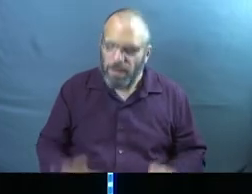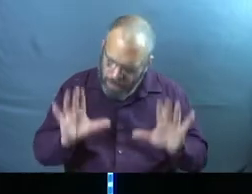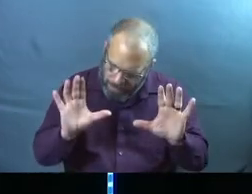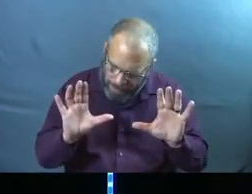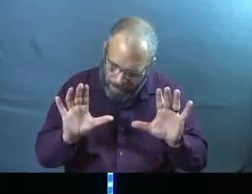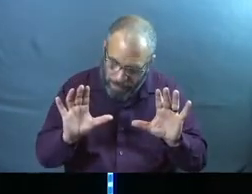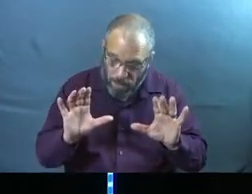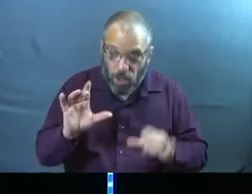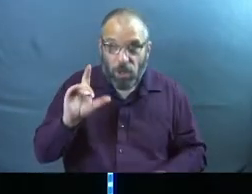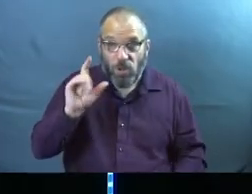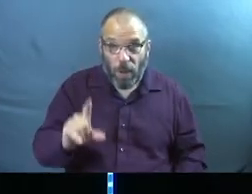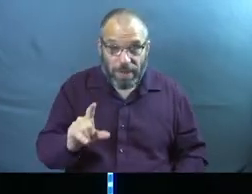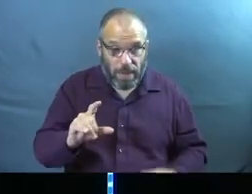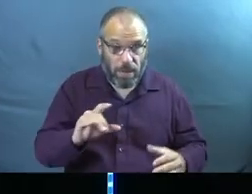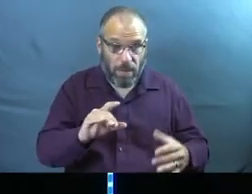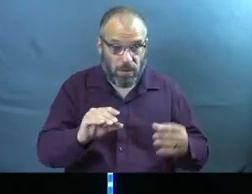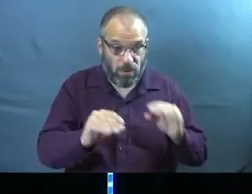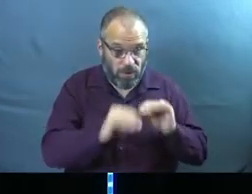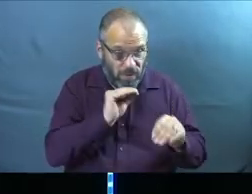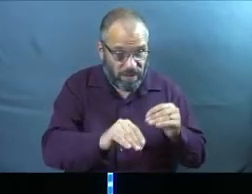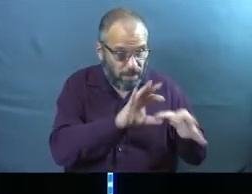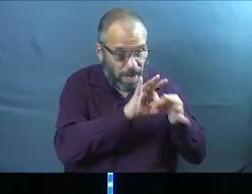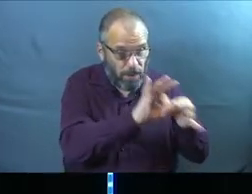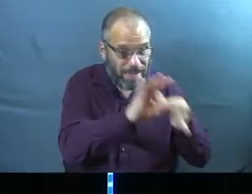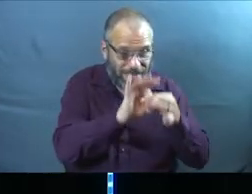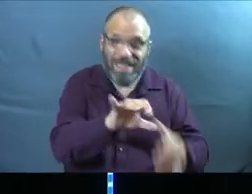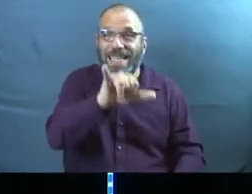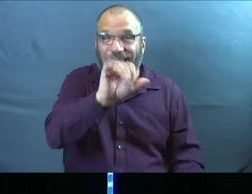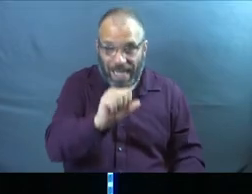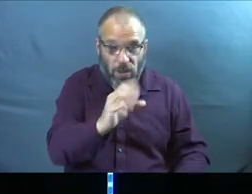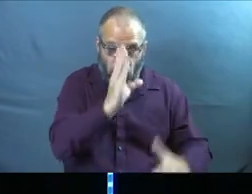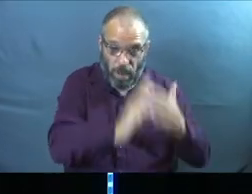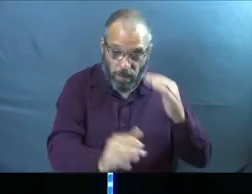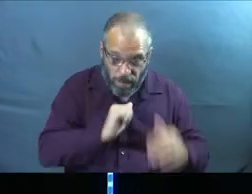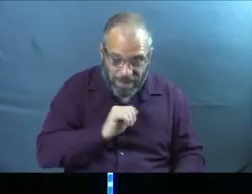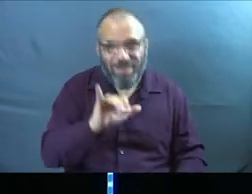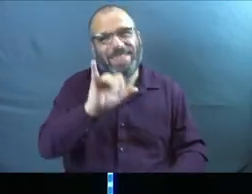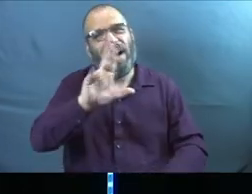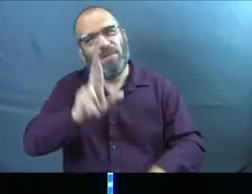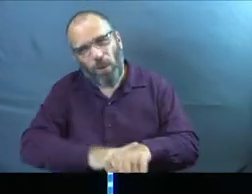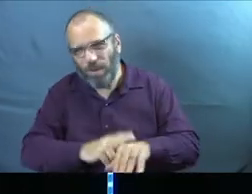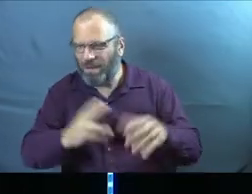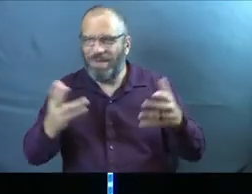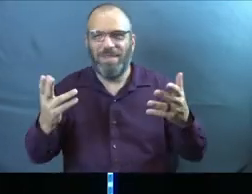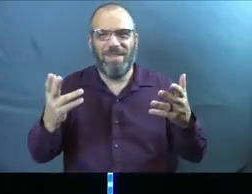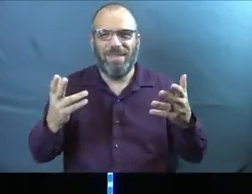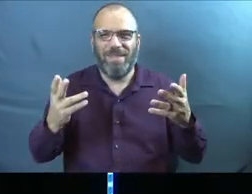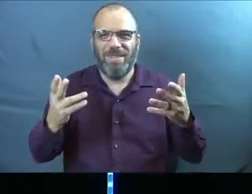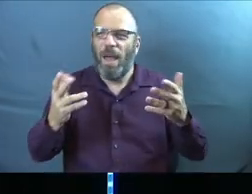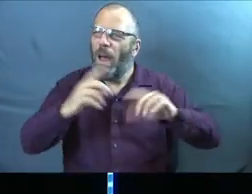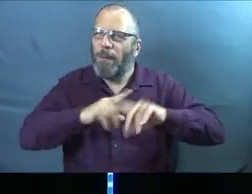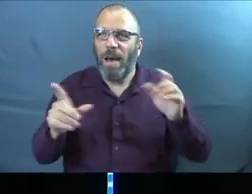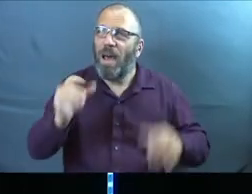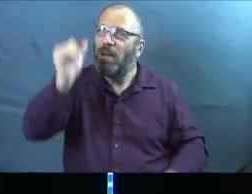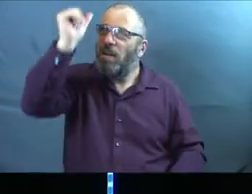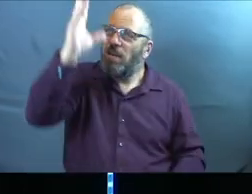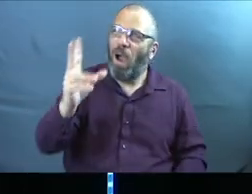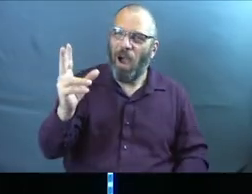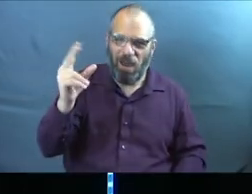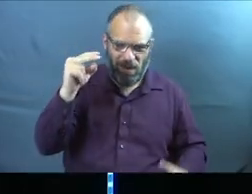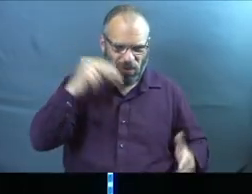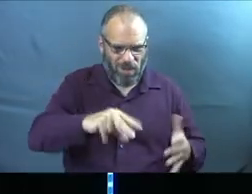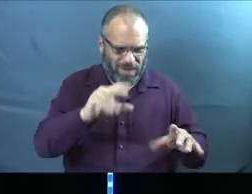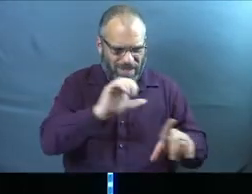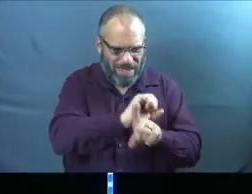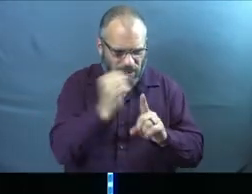Again, do I need to go and repair relationships? Of course I do. Do I need to humble myself? Of course I do. But the way God sees this